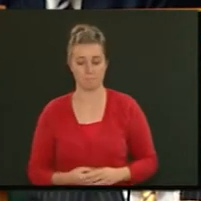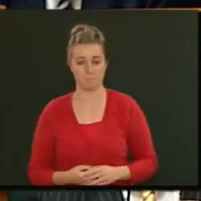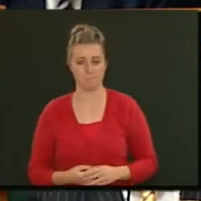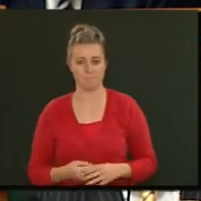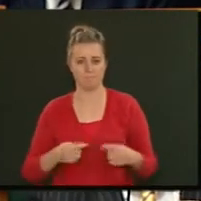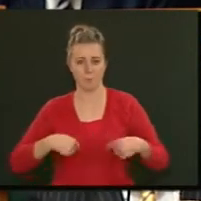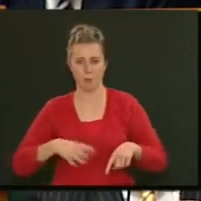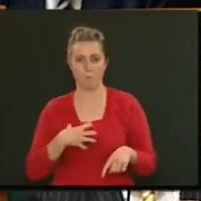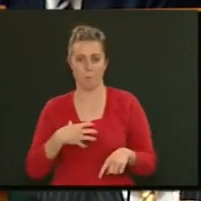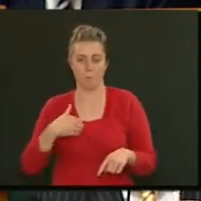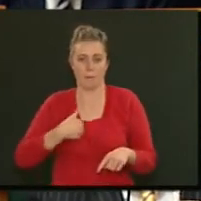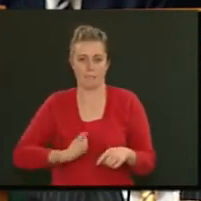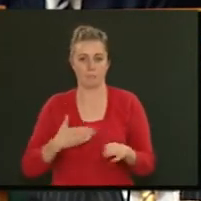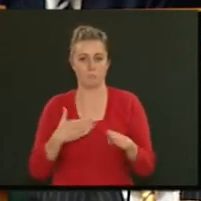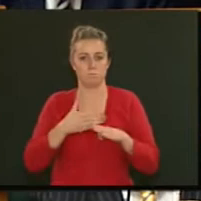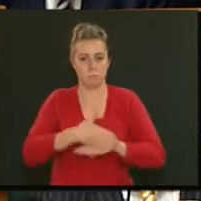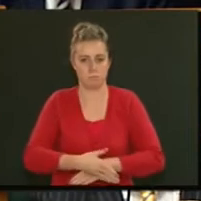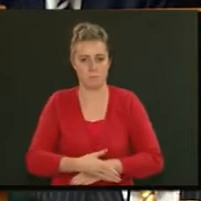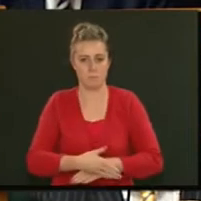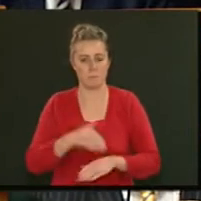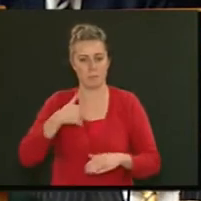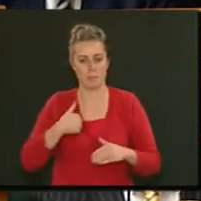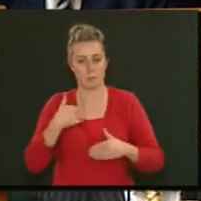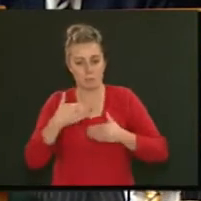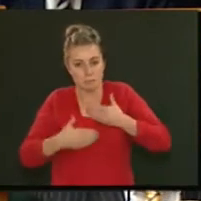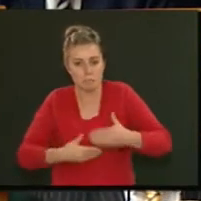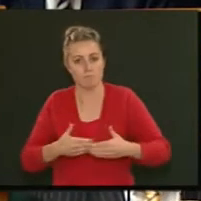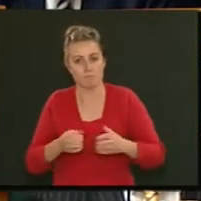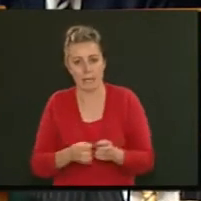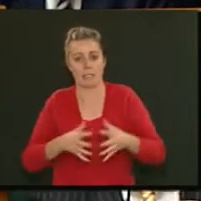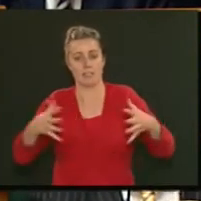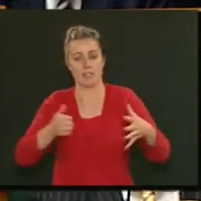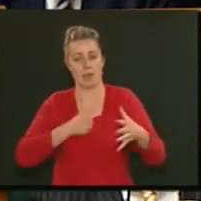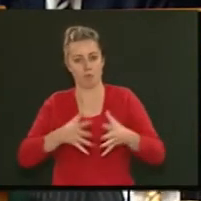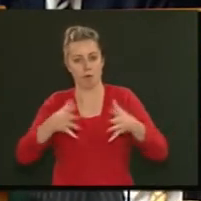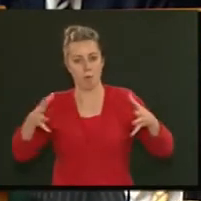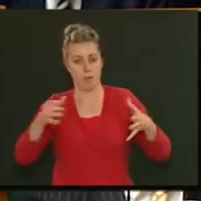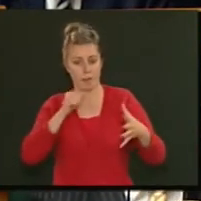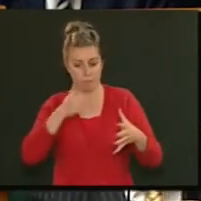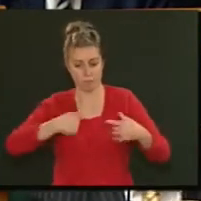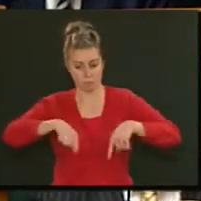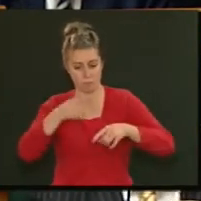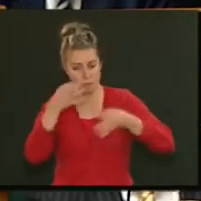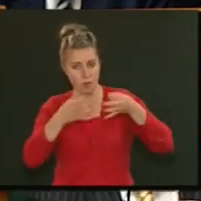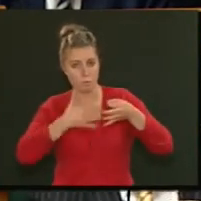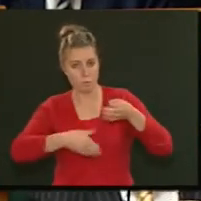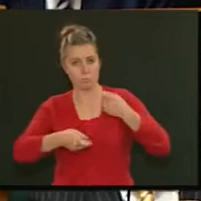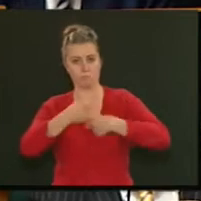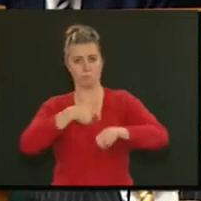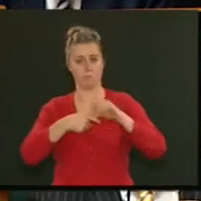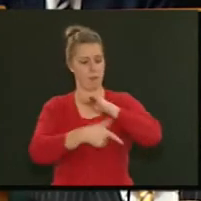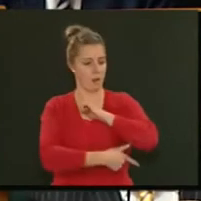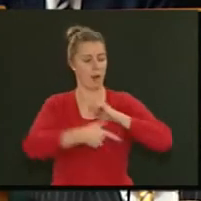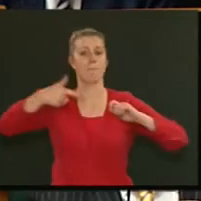however, much more to do. We need to maintain and extend this growth if we are to decisively deal with the long-term imbalances